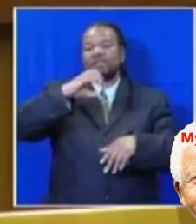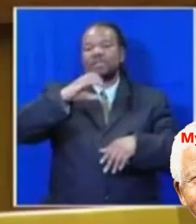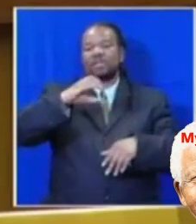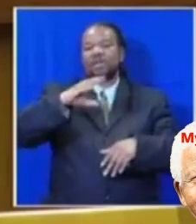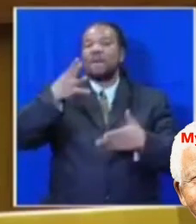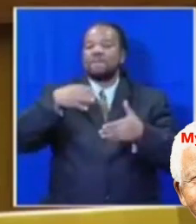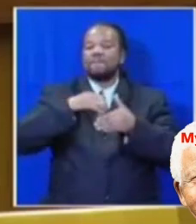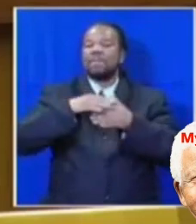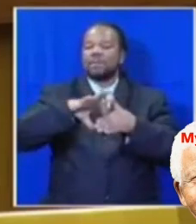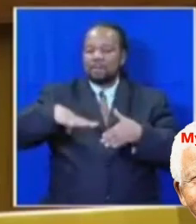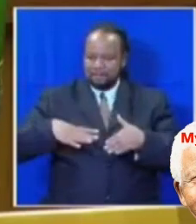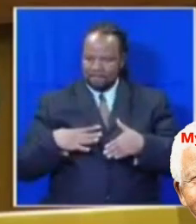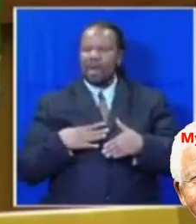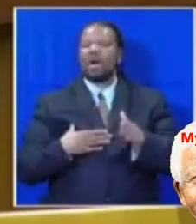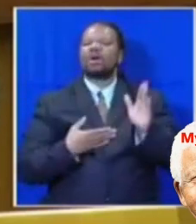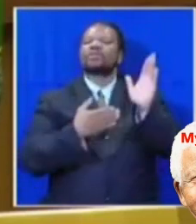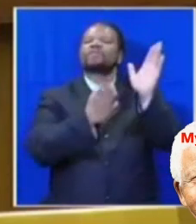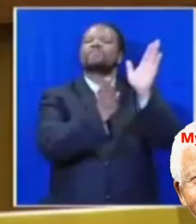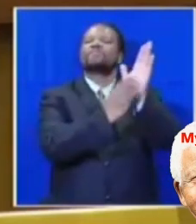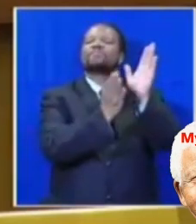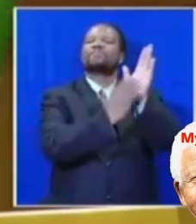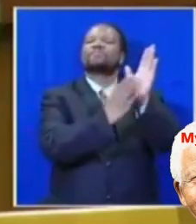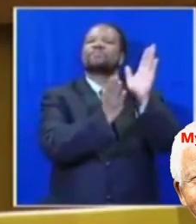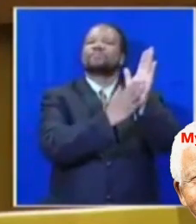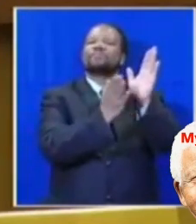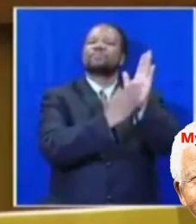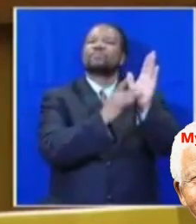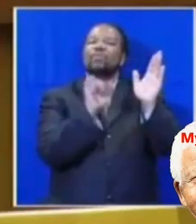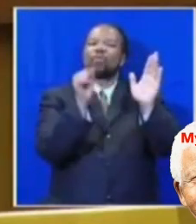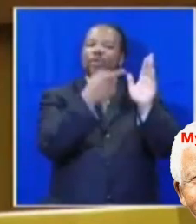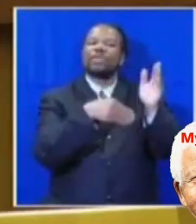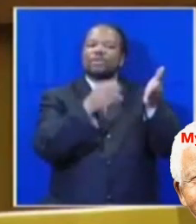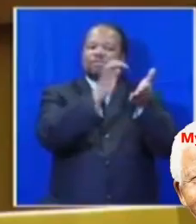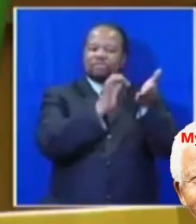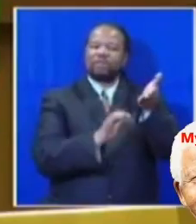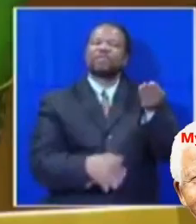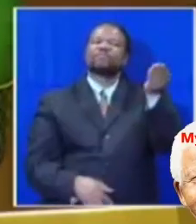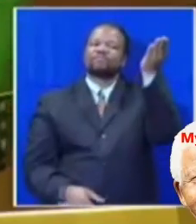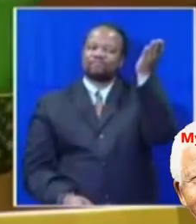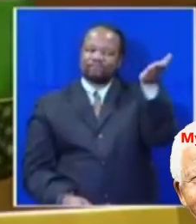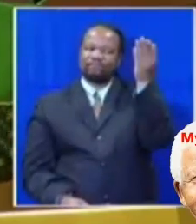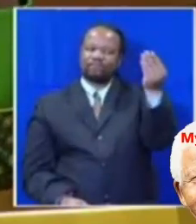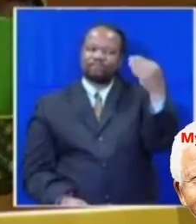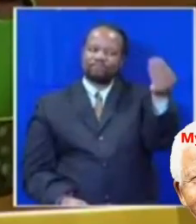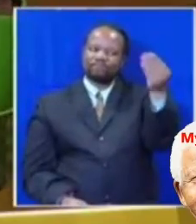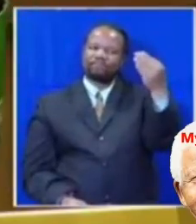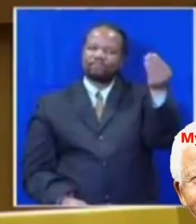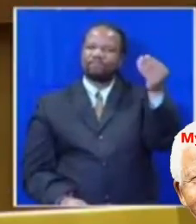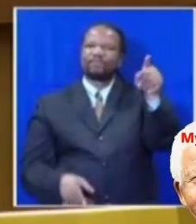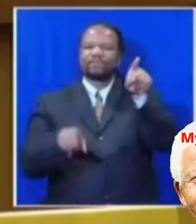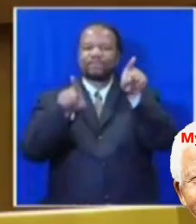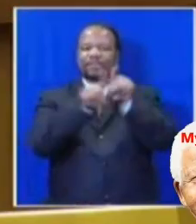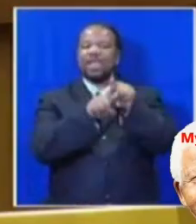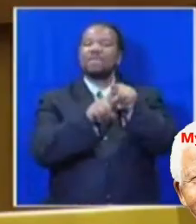Congress. We brought it to where it is today. This very constitution that we